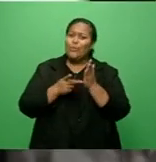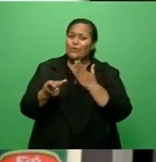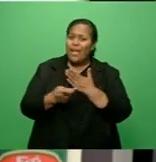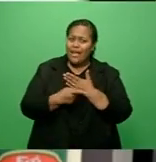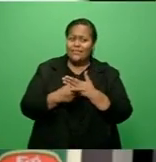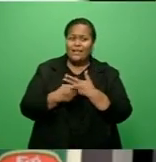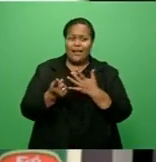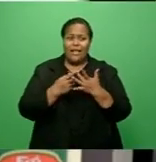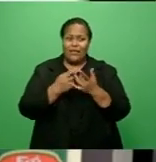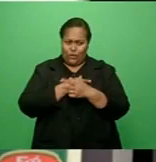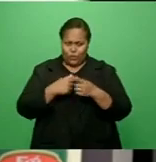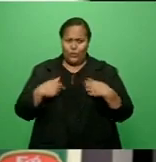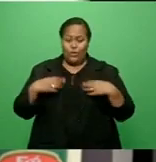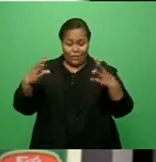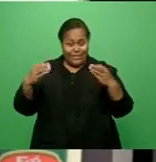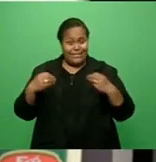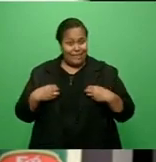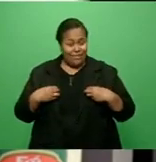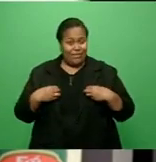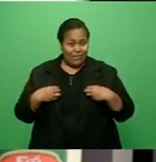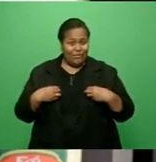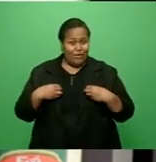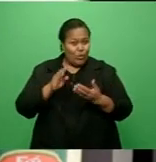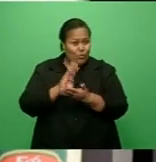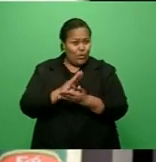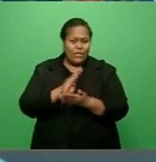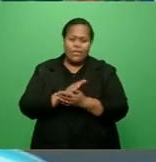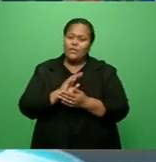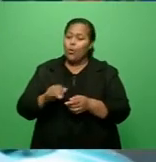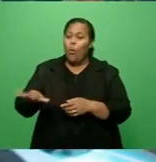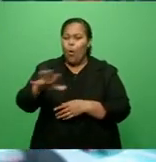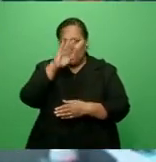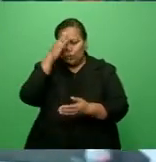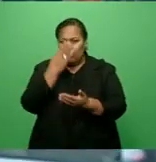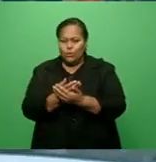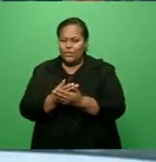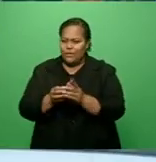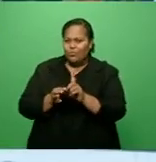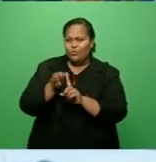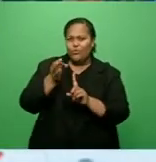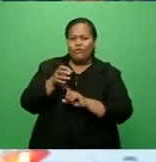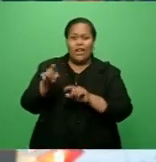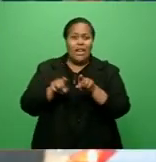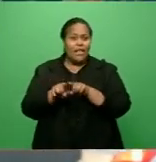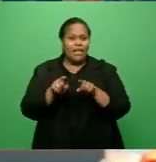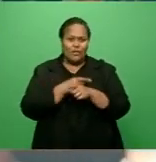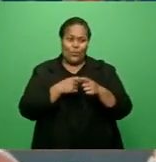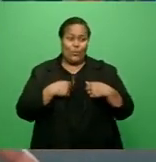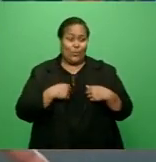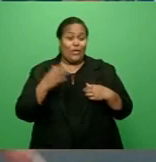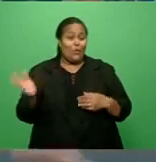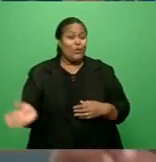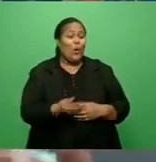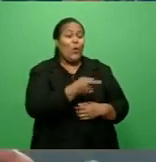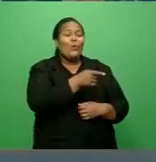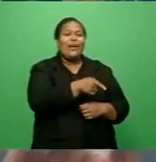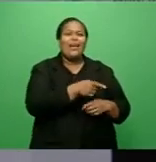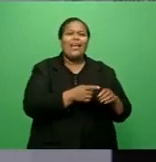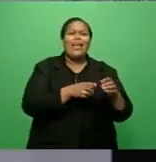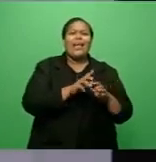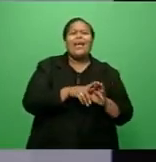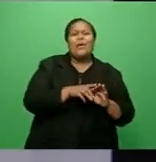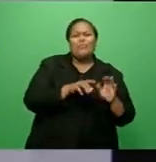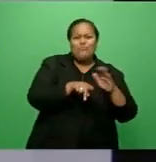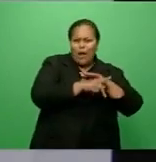that we've received, will help each and every student enhance their learning. We'll go to Lomeri Primary School and another primary school in